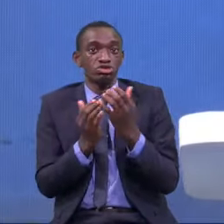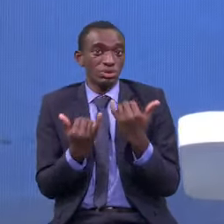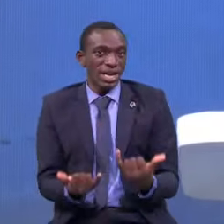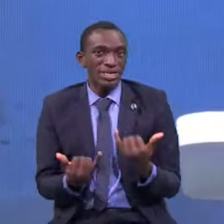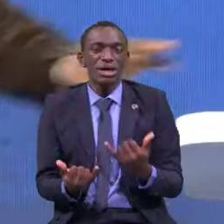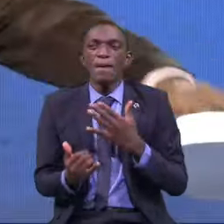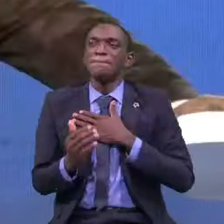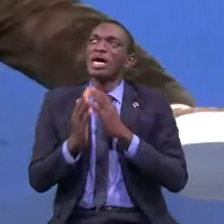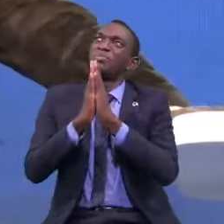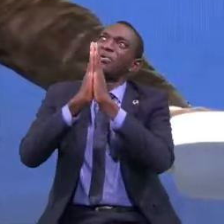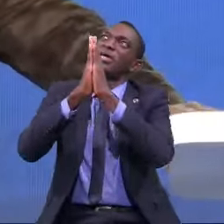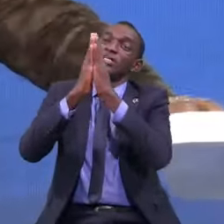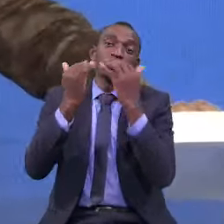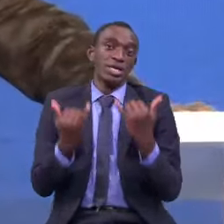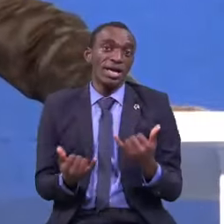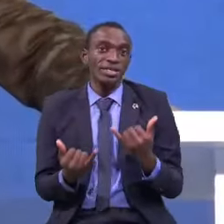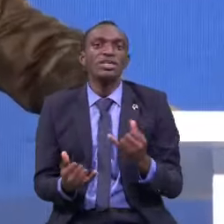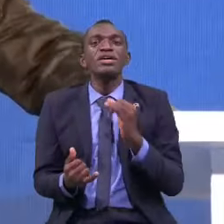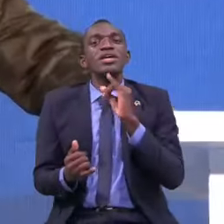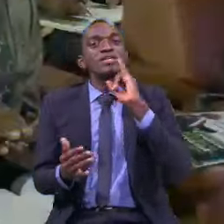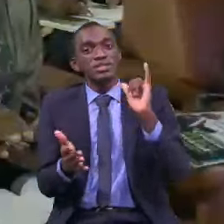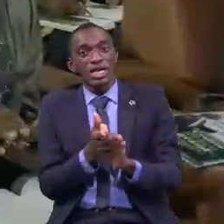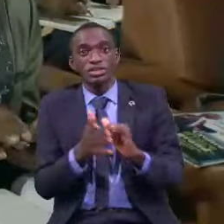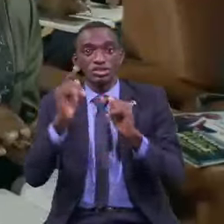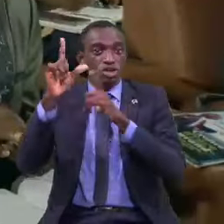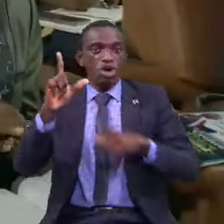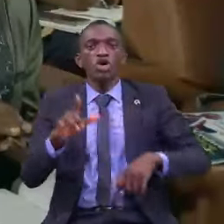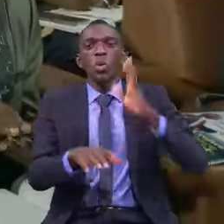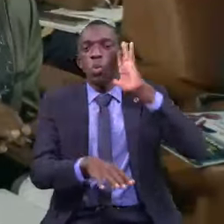tonight, is that the Lord will touch you.